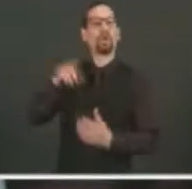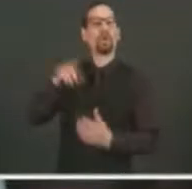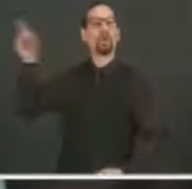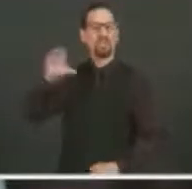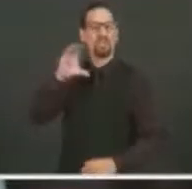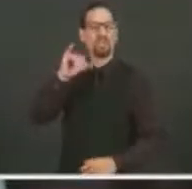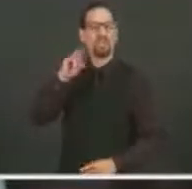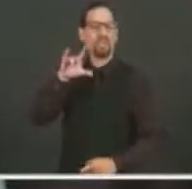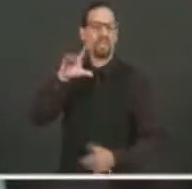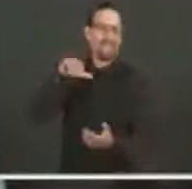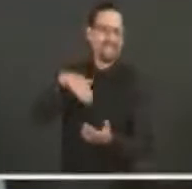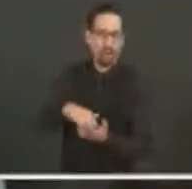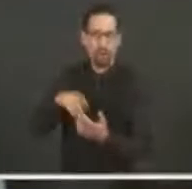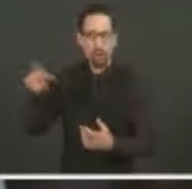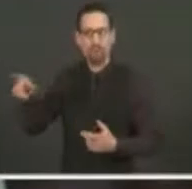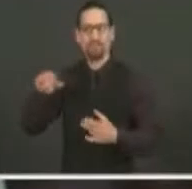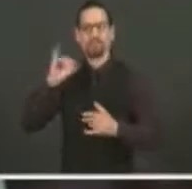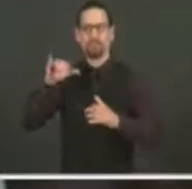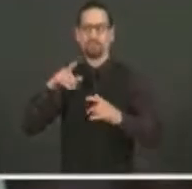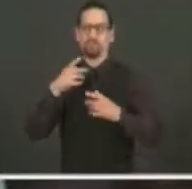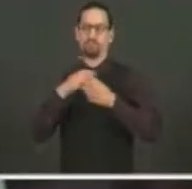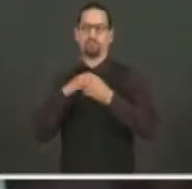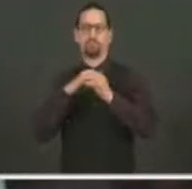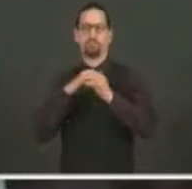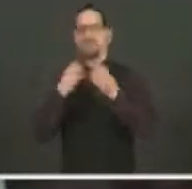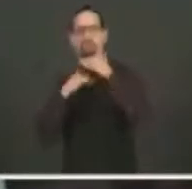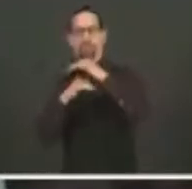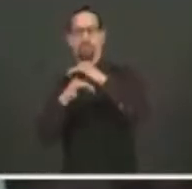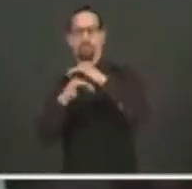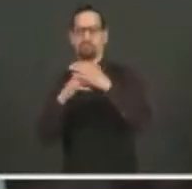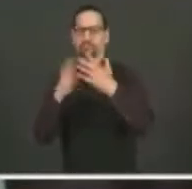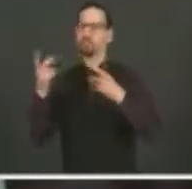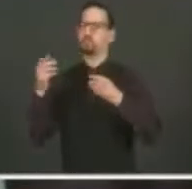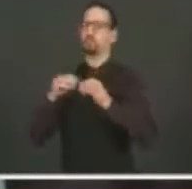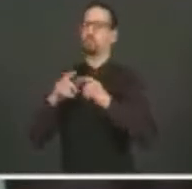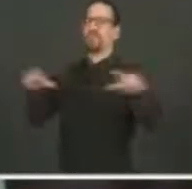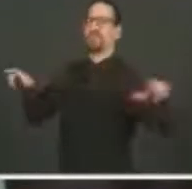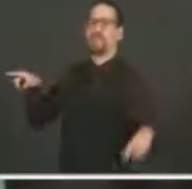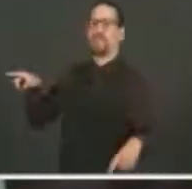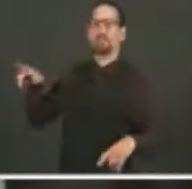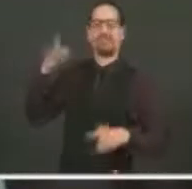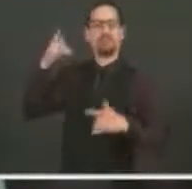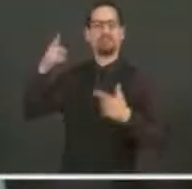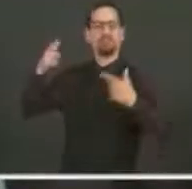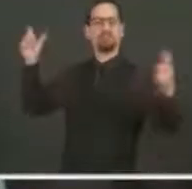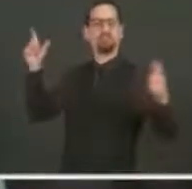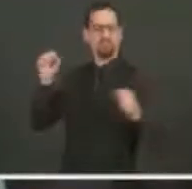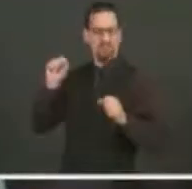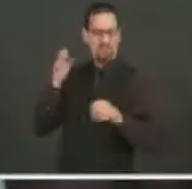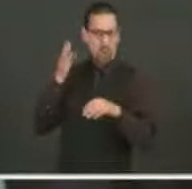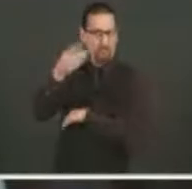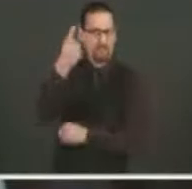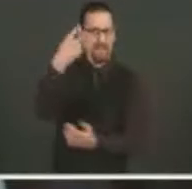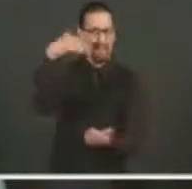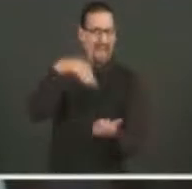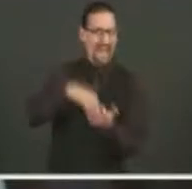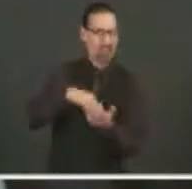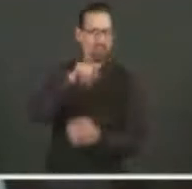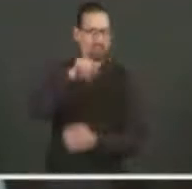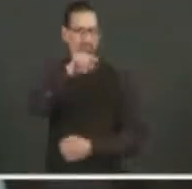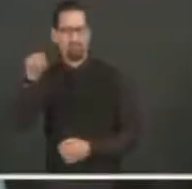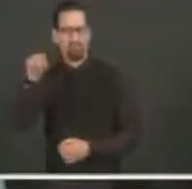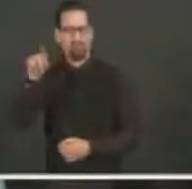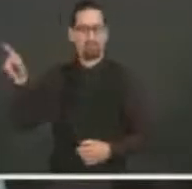capacity restrictions could result in very, very large groups, like over 1,000 people. Fortunately, we're a